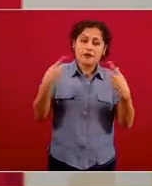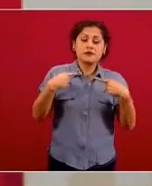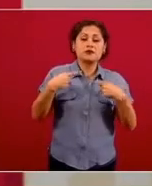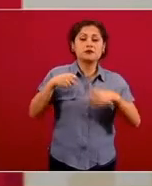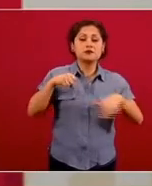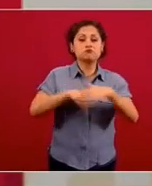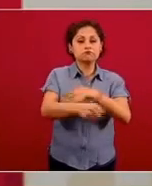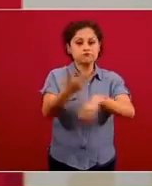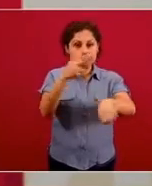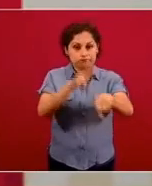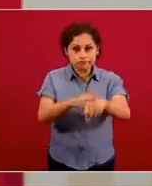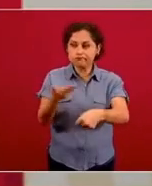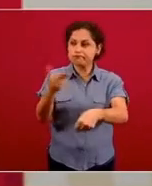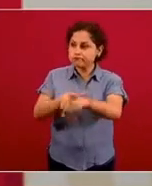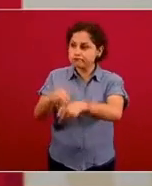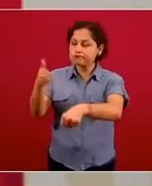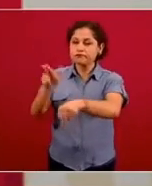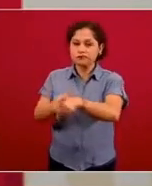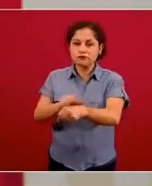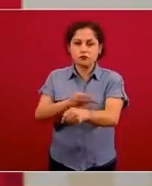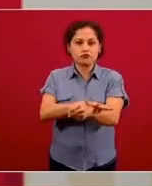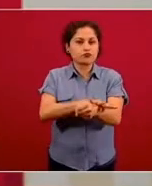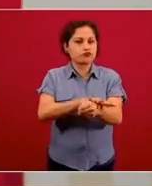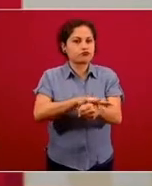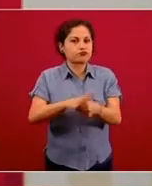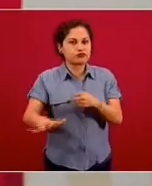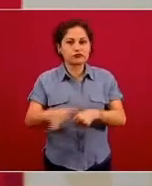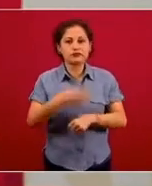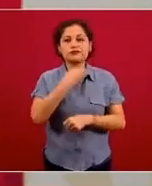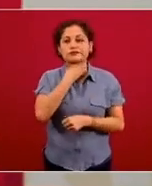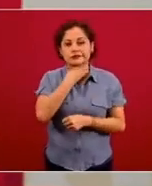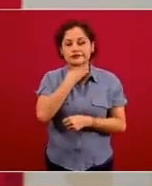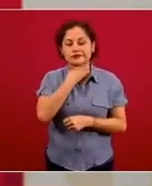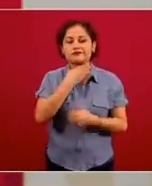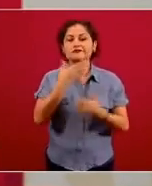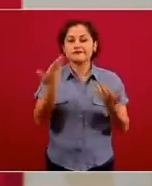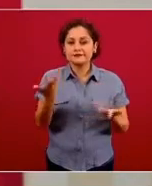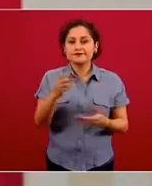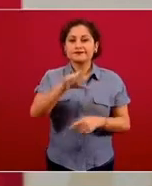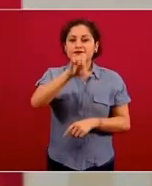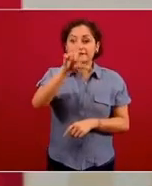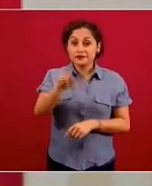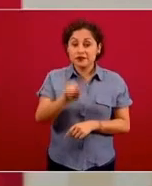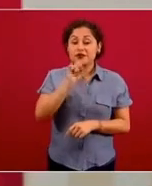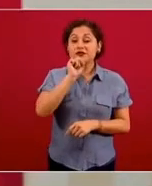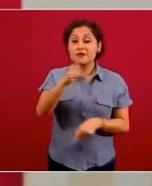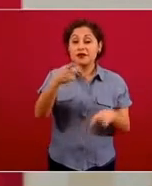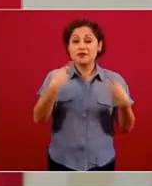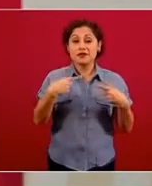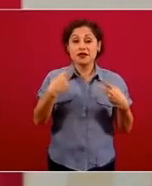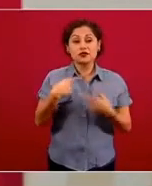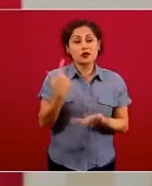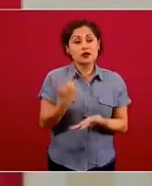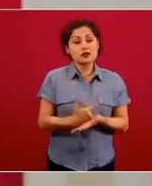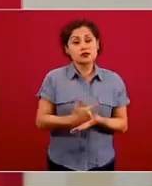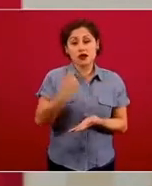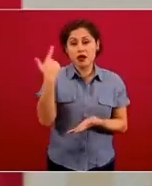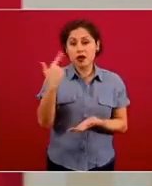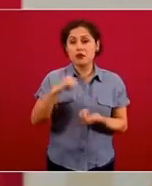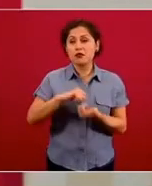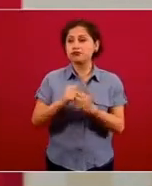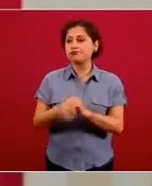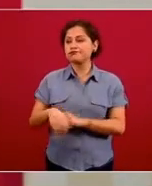people sick every single day, of so many more people each day who need to be hospitalized, and unfortunately so many